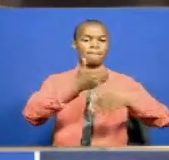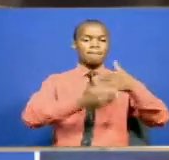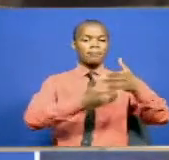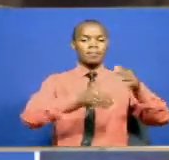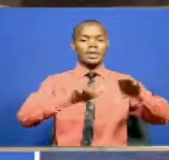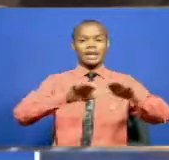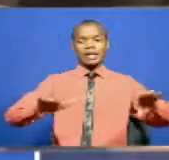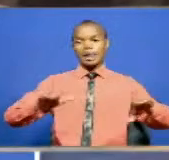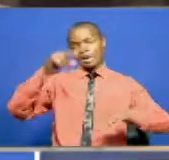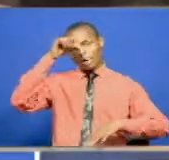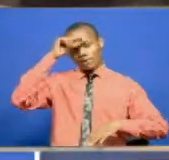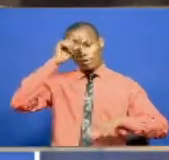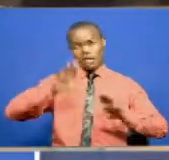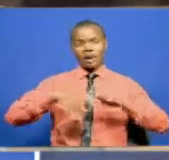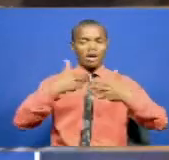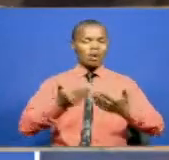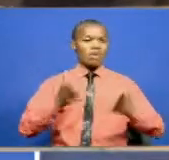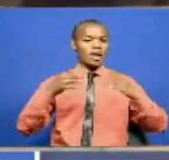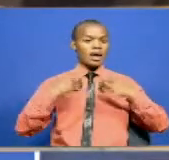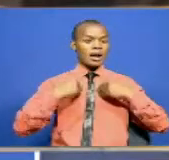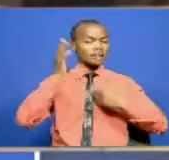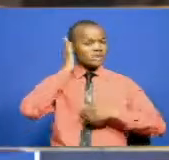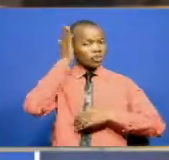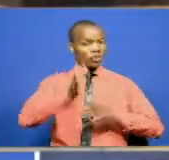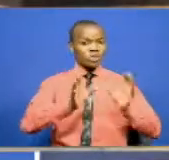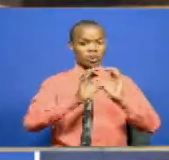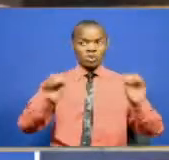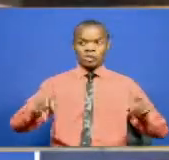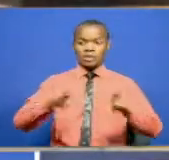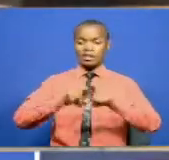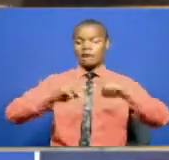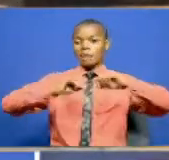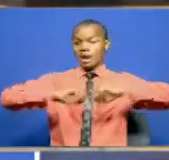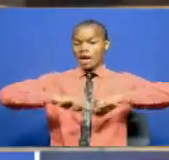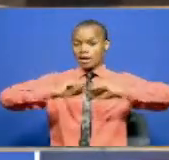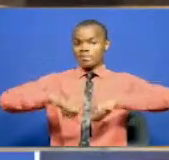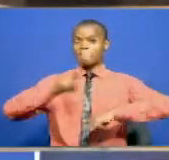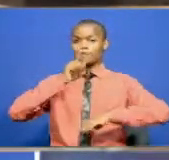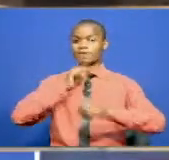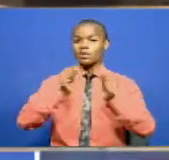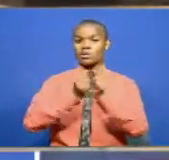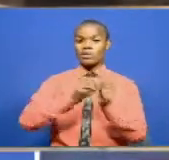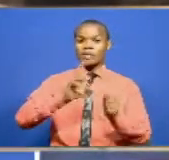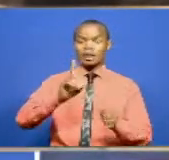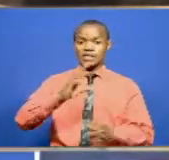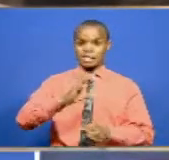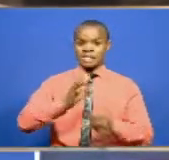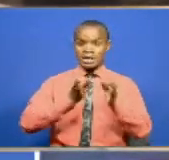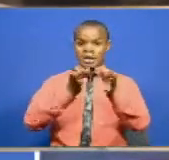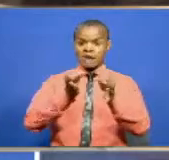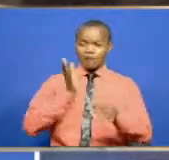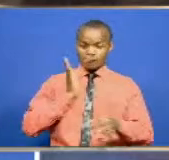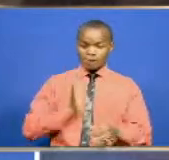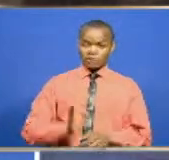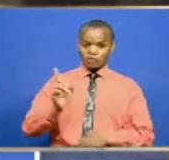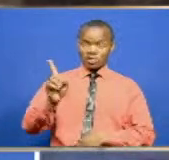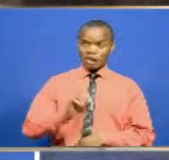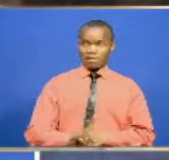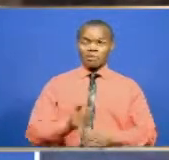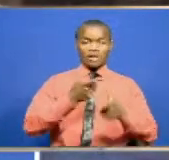serikali. Hakuna maneno kama hayo. Na tumekubaliana na DC. Siku ile mtu ataingia hapa, wewe utakuwa